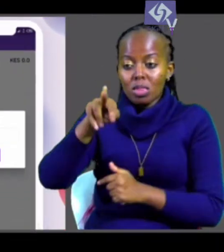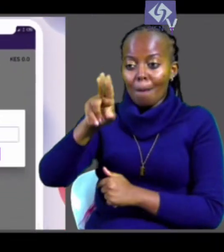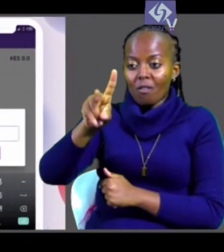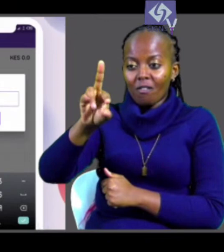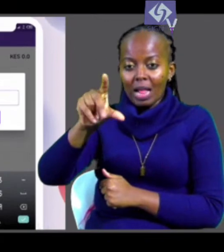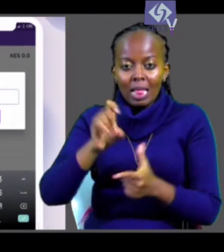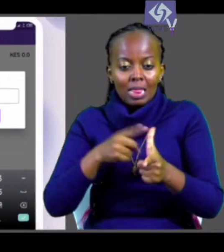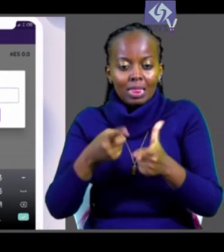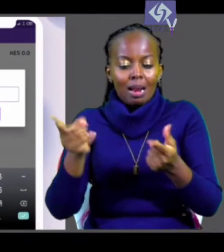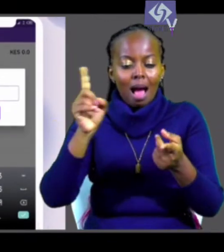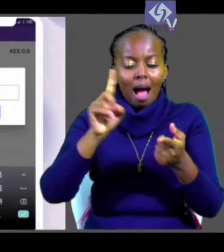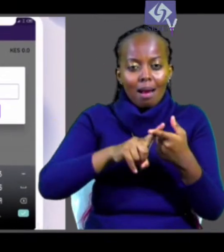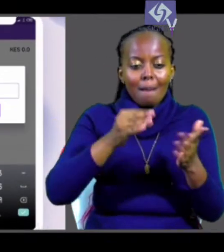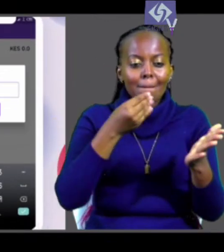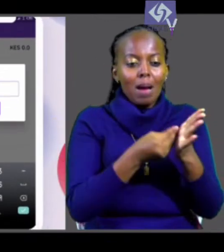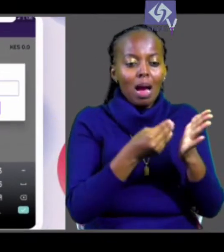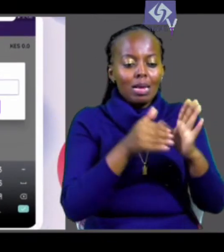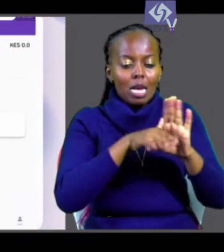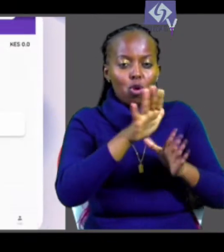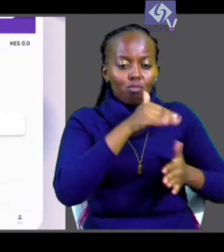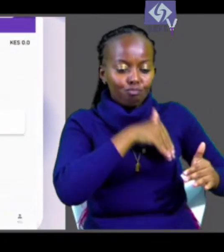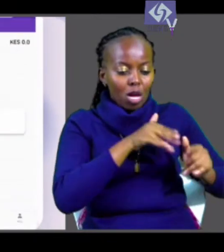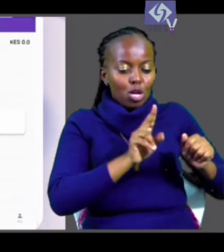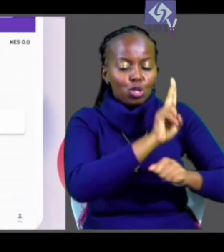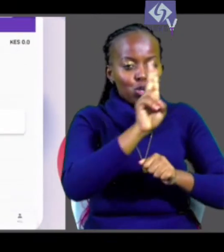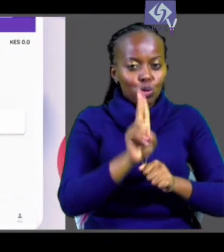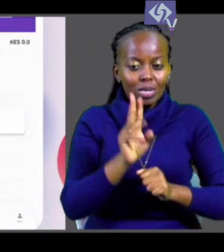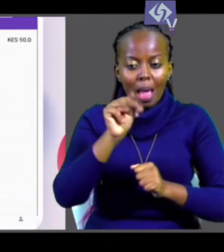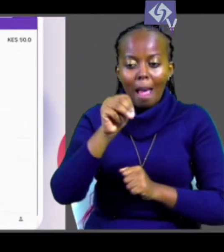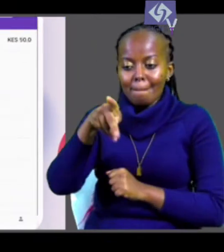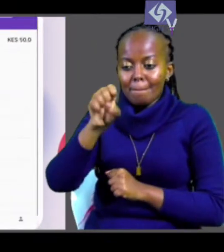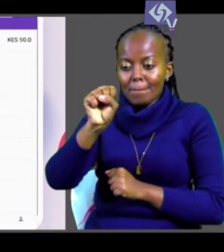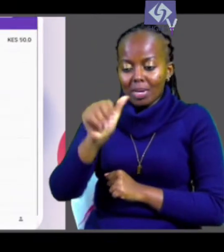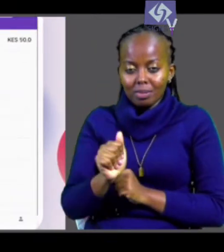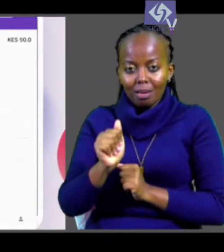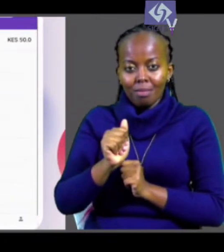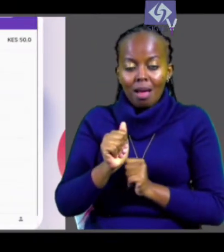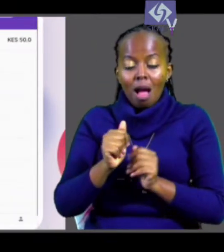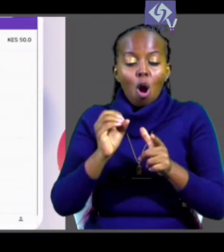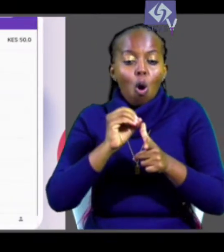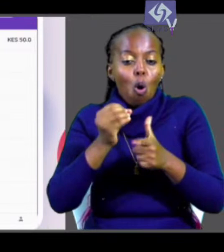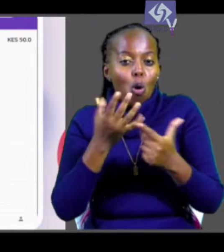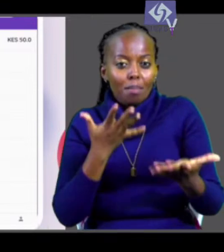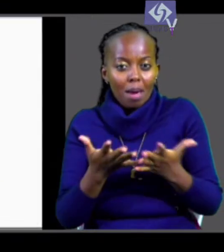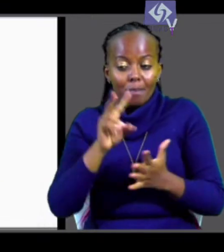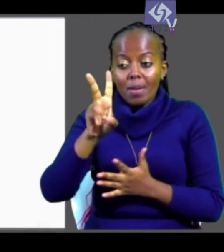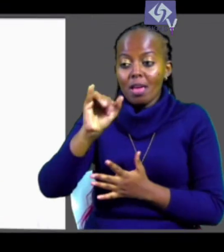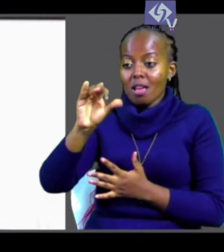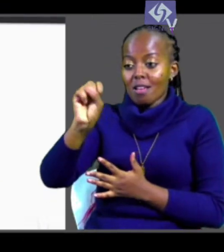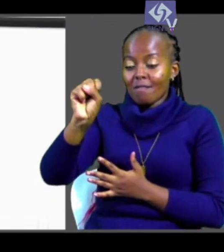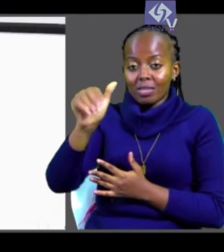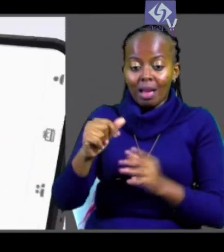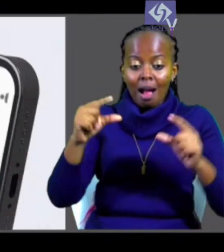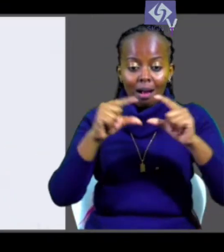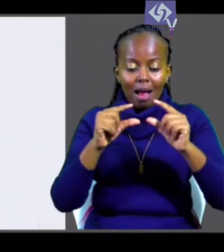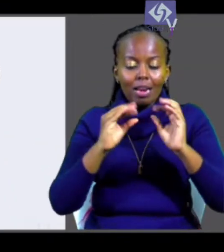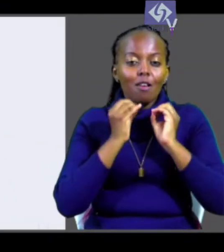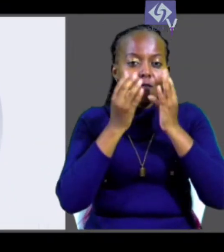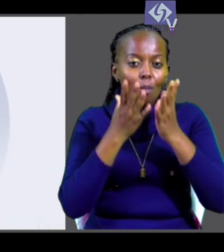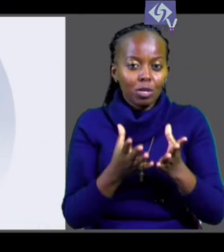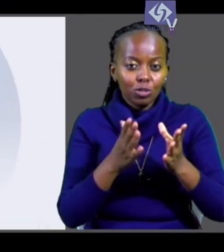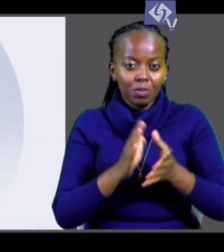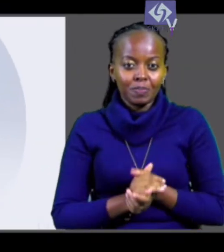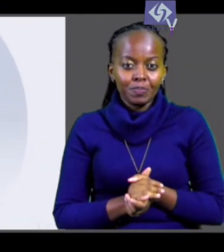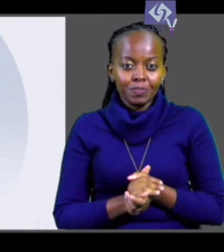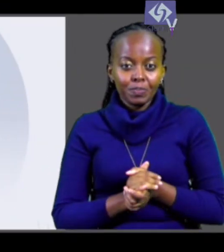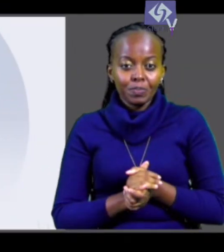the profile. You can then load money into your wallet using an M-Pesa push notification or via Visa debit